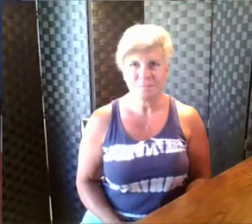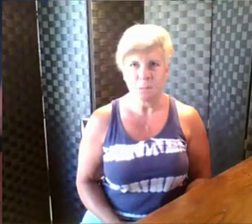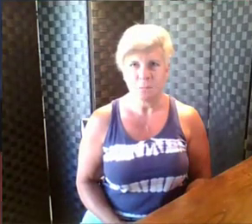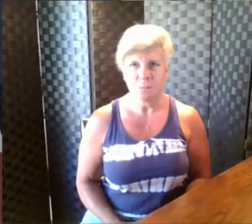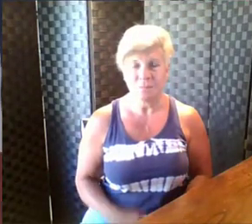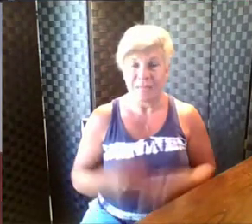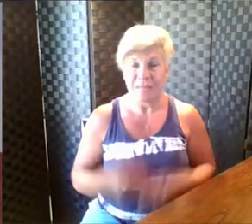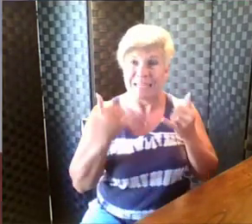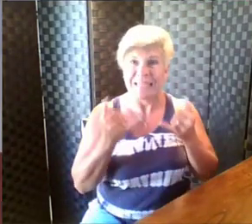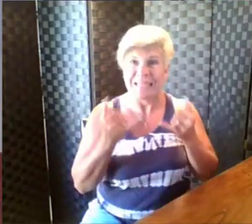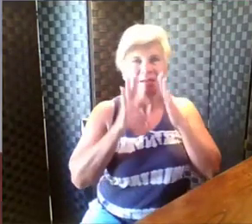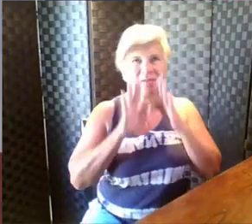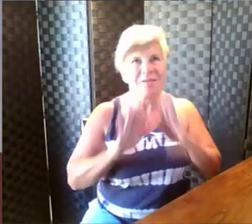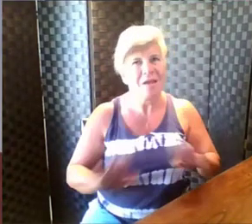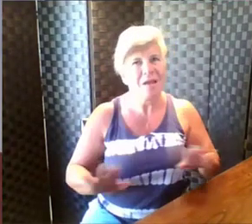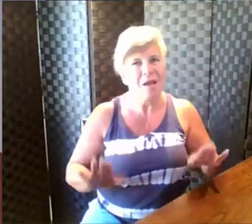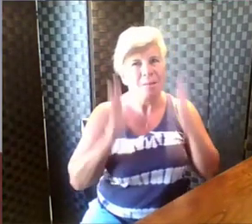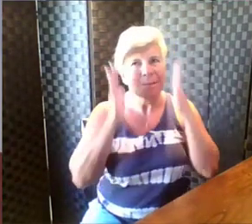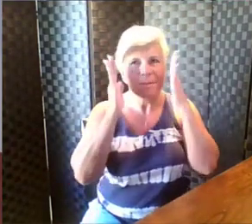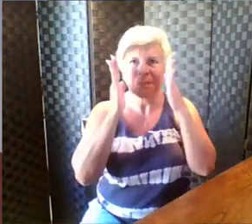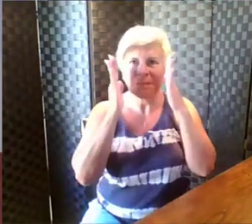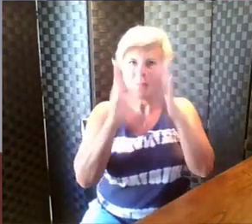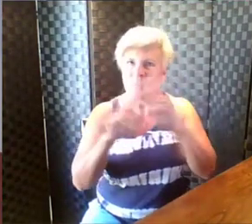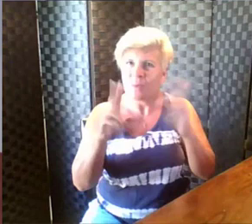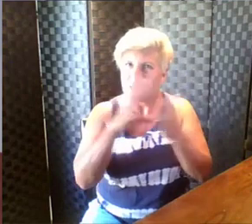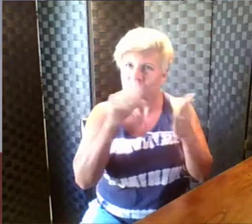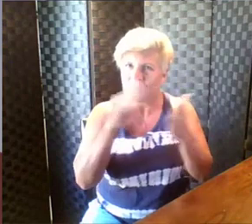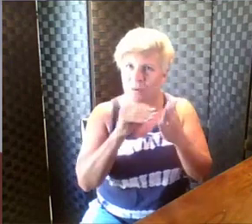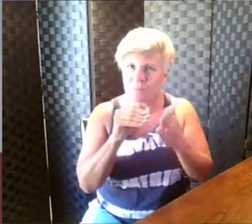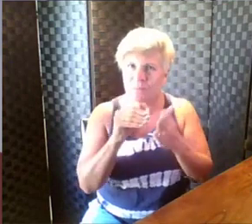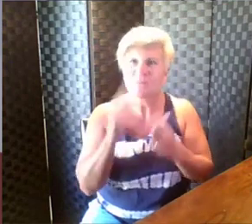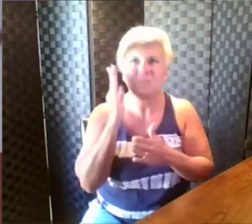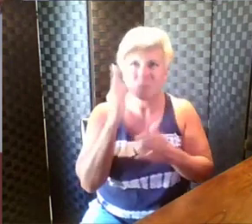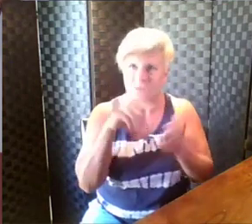All right, now that we're calm, alert, and ready to learn, let's get started.